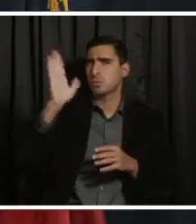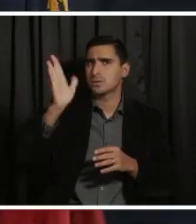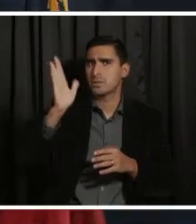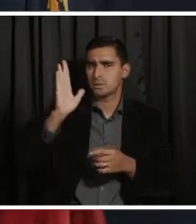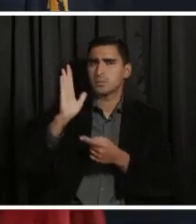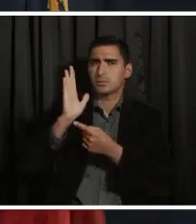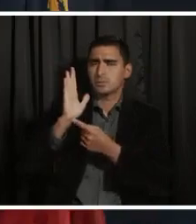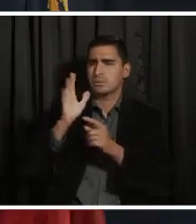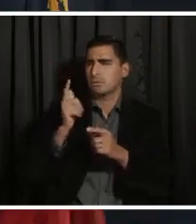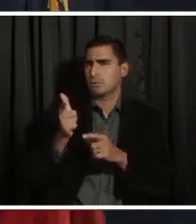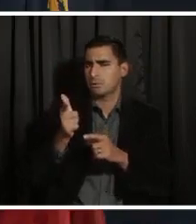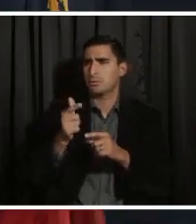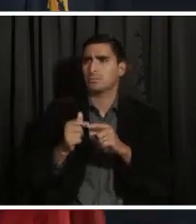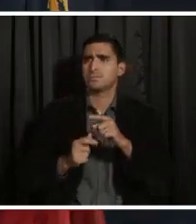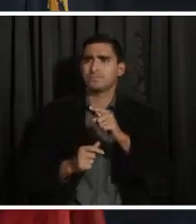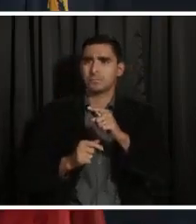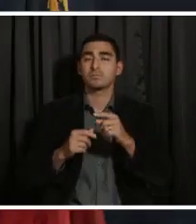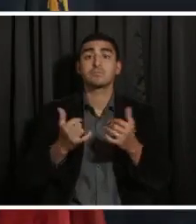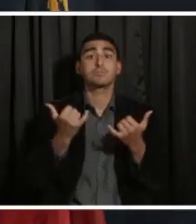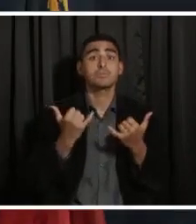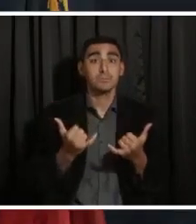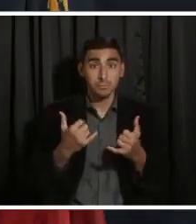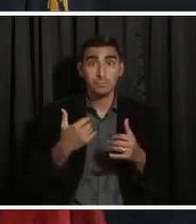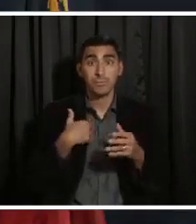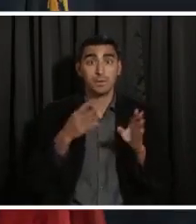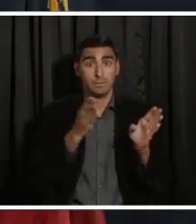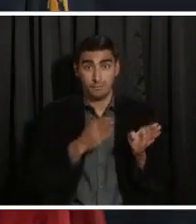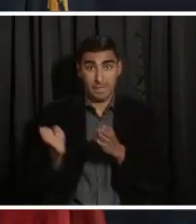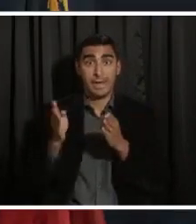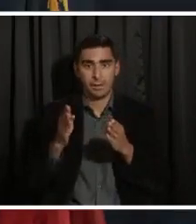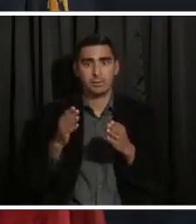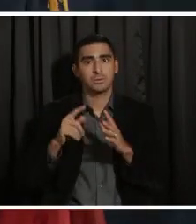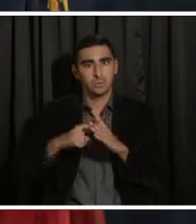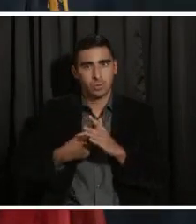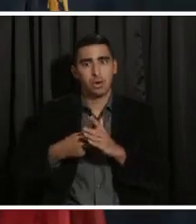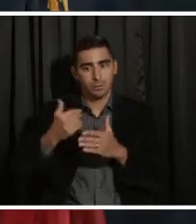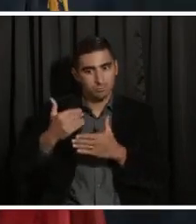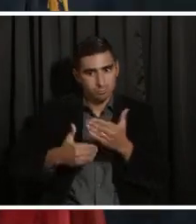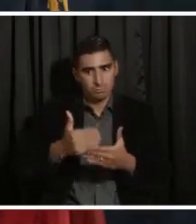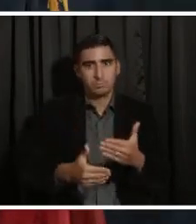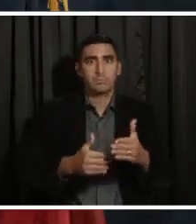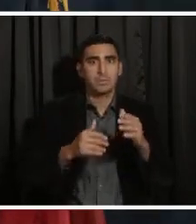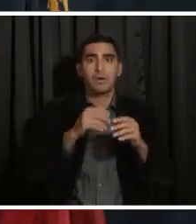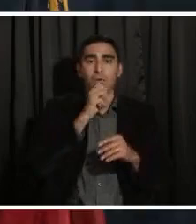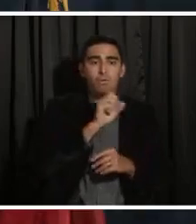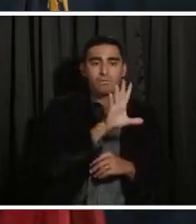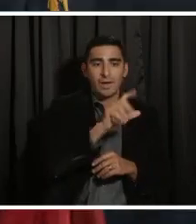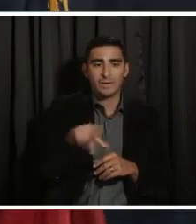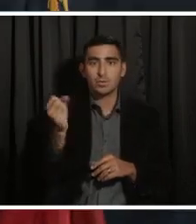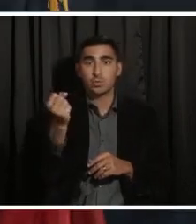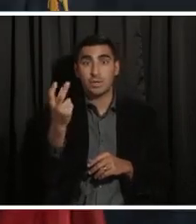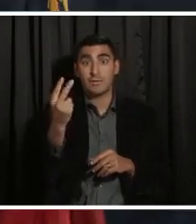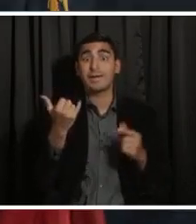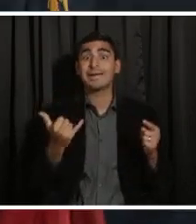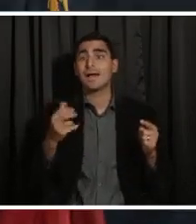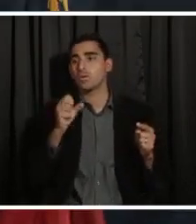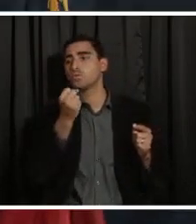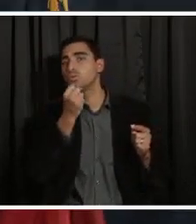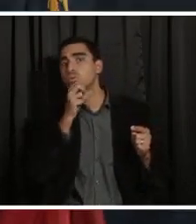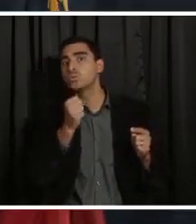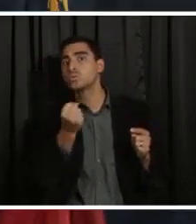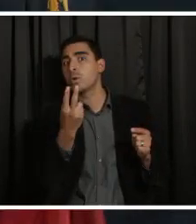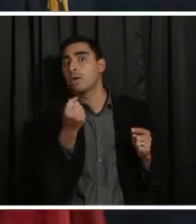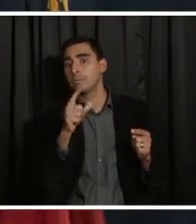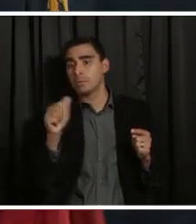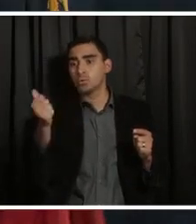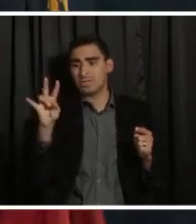a major plan to roll out the 5 to 17-year-old vaccine. It's already available for 12 to 17, but we're including it